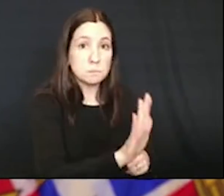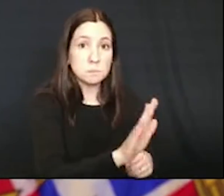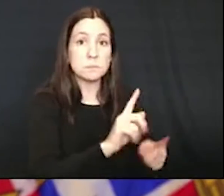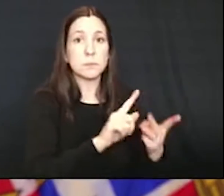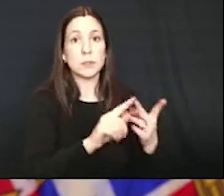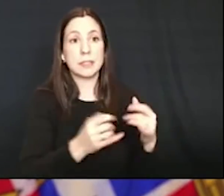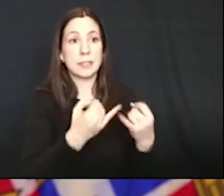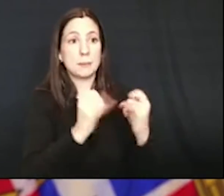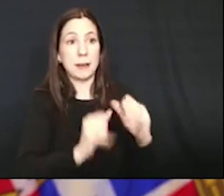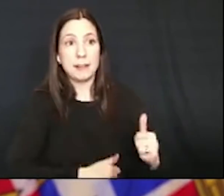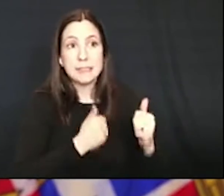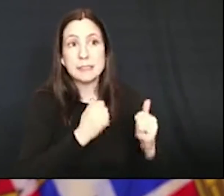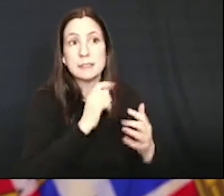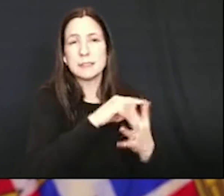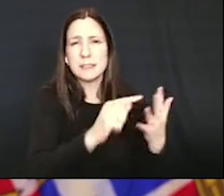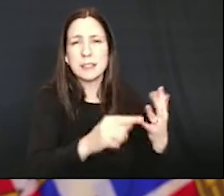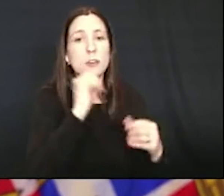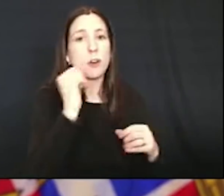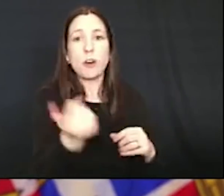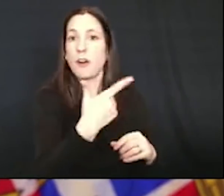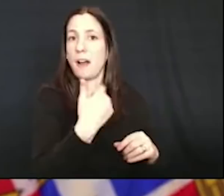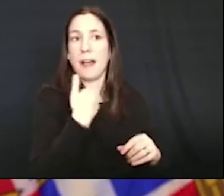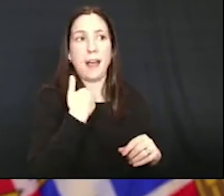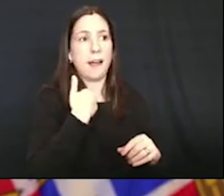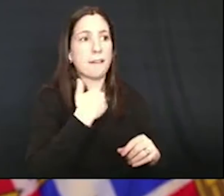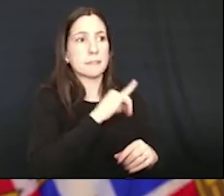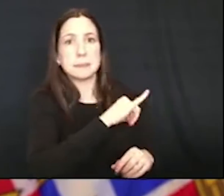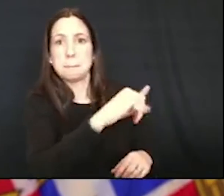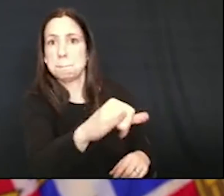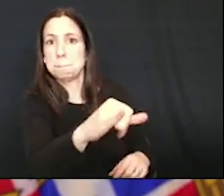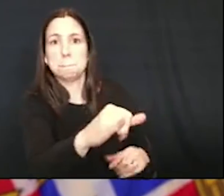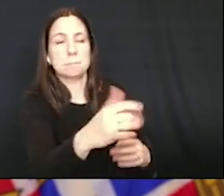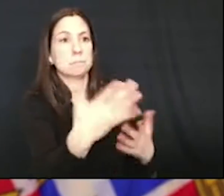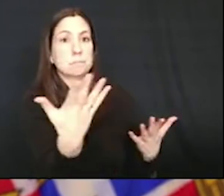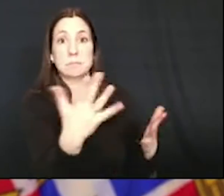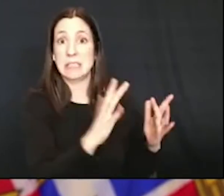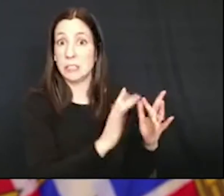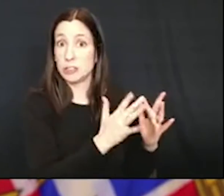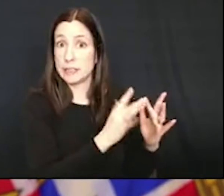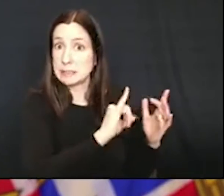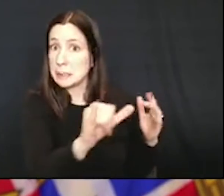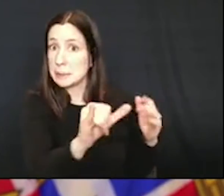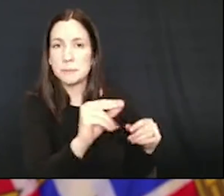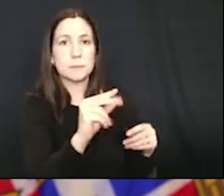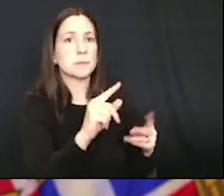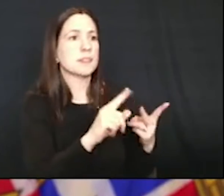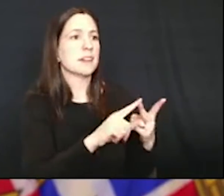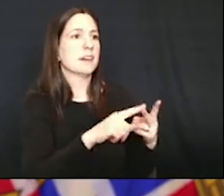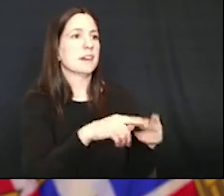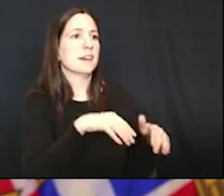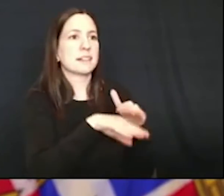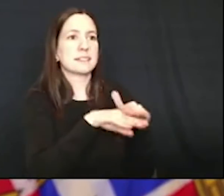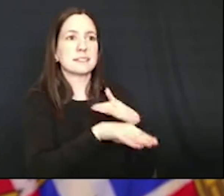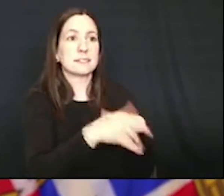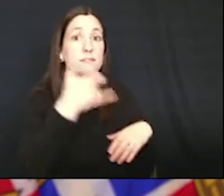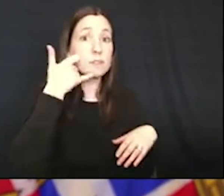independent living has the same access to things like the internet or a phone call or the